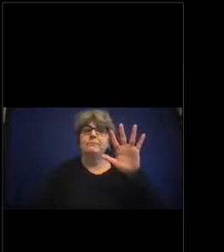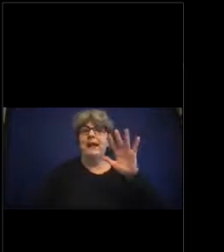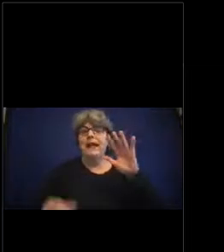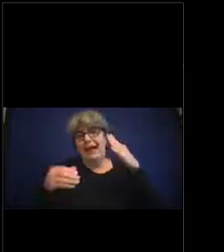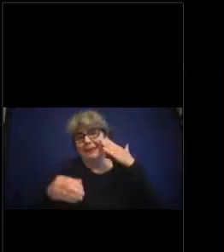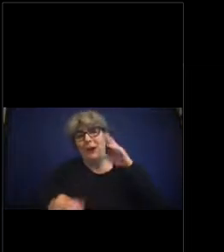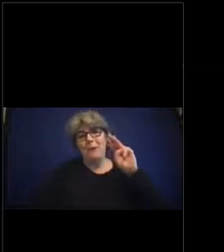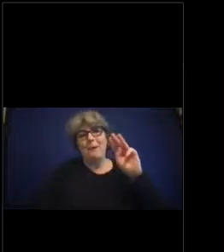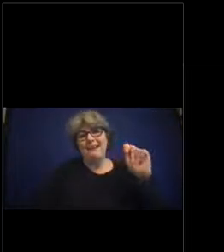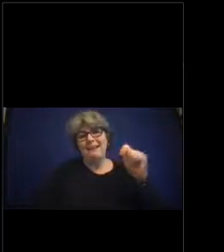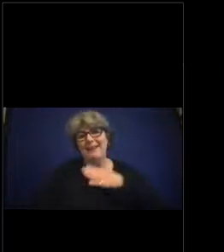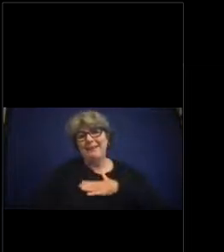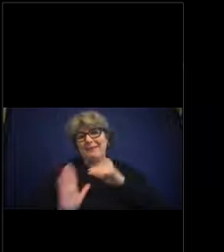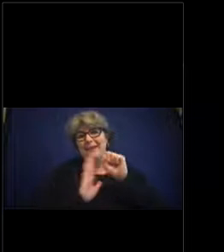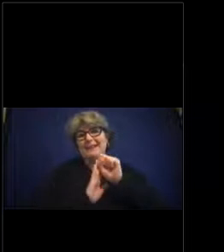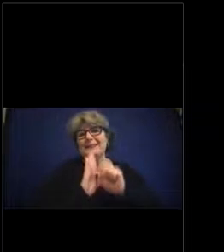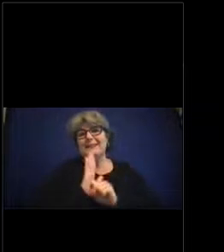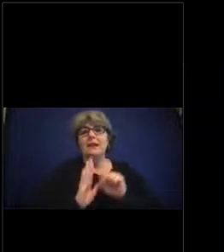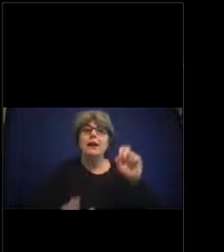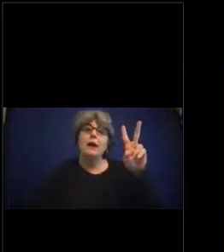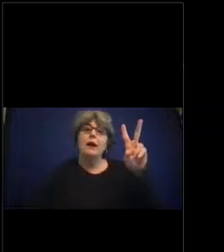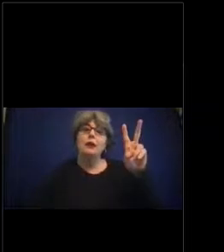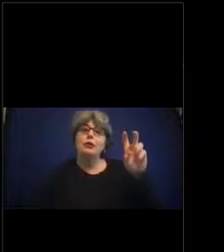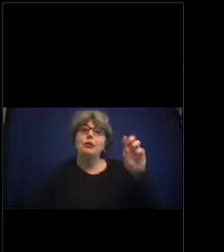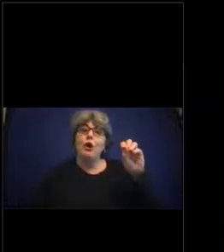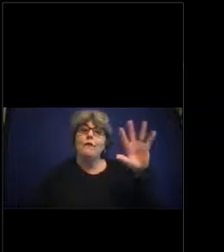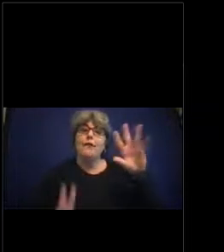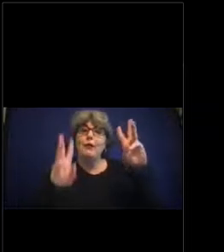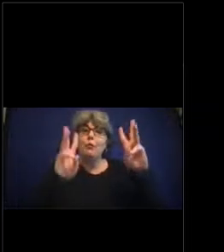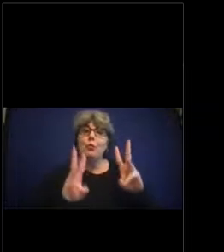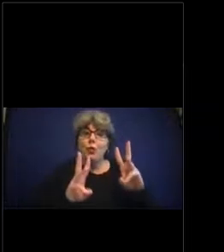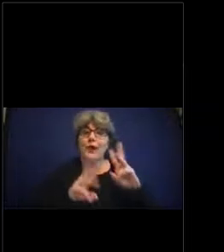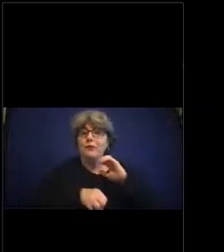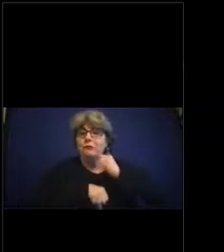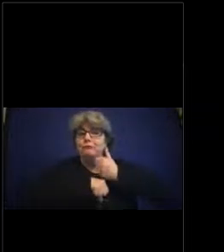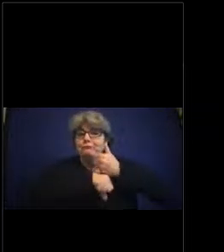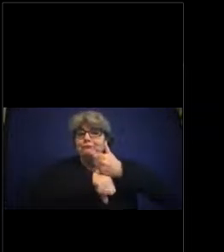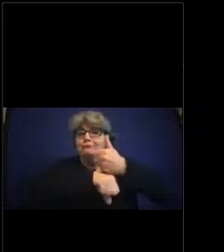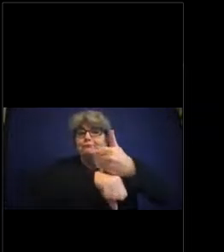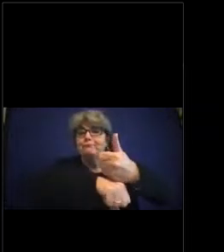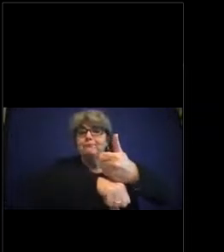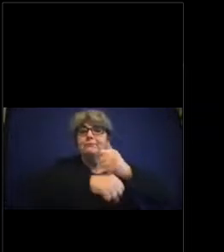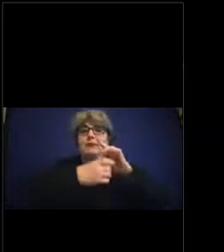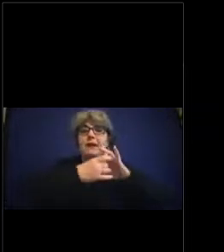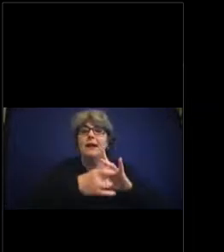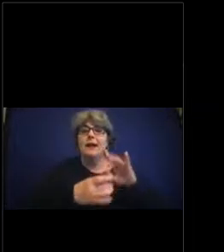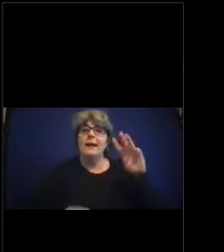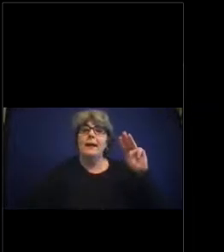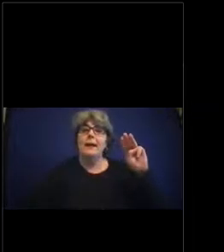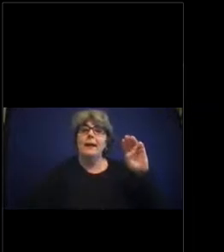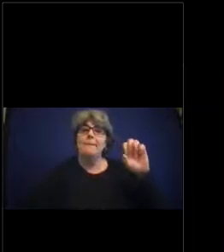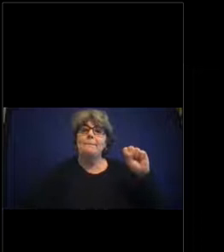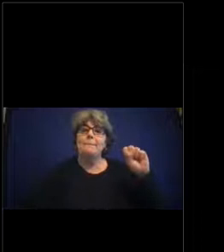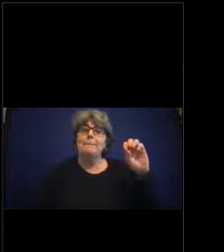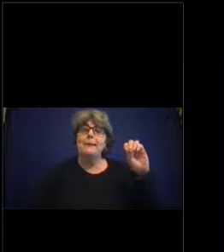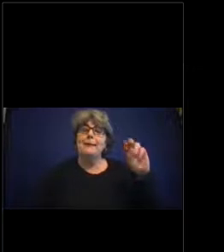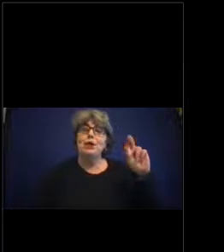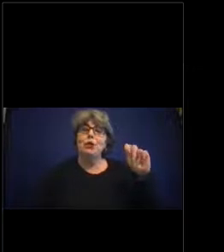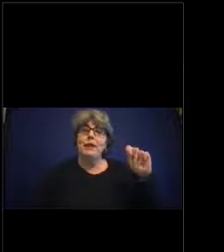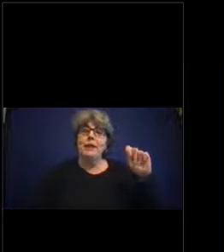know. But we're adding 205 new weather stations to our statewide mesonet. And a mesonet is just a collection